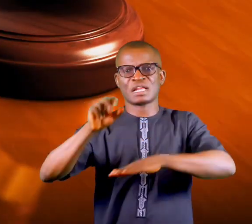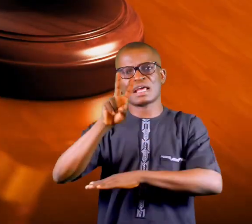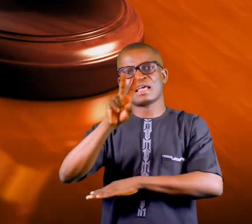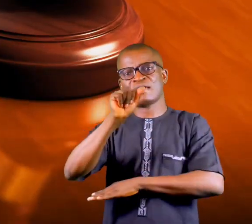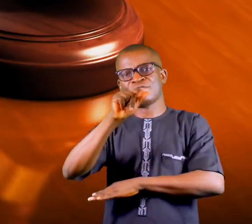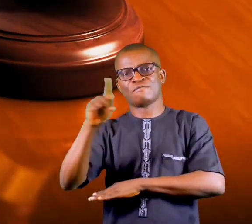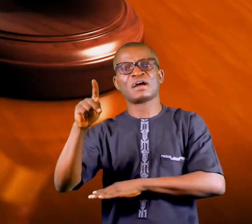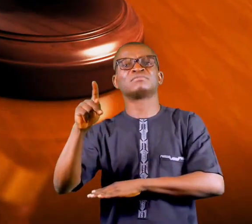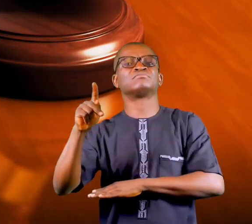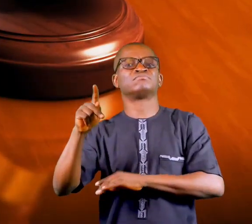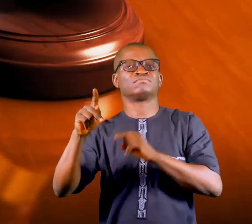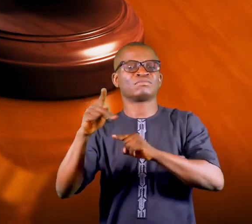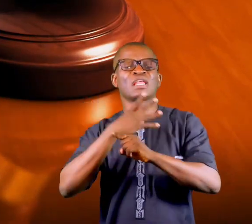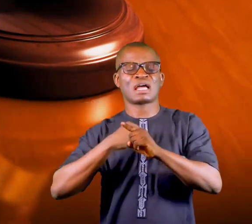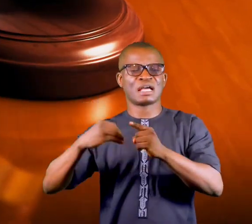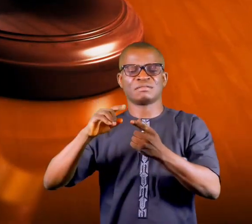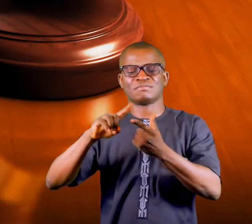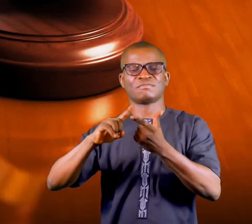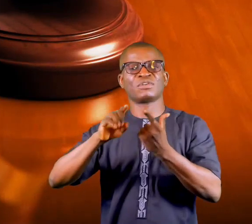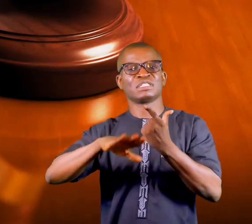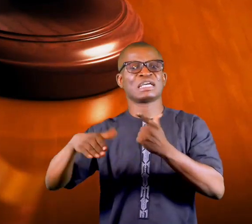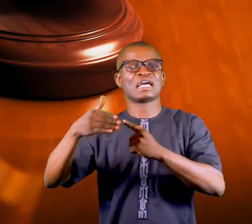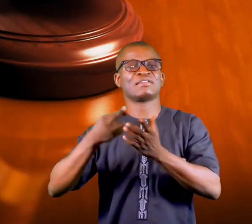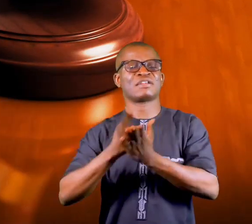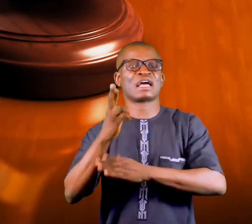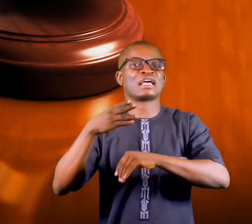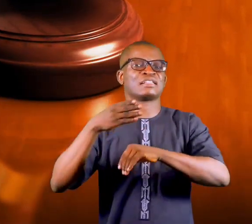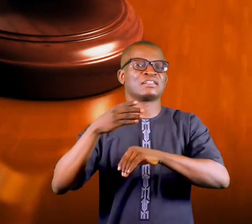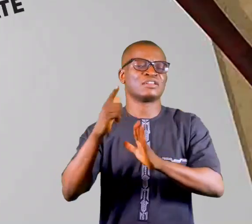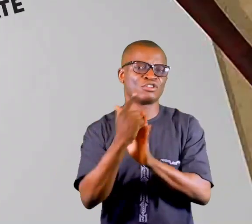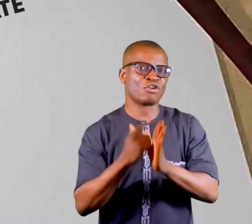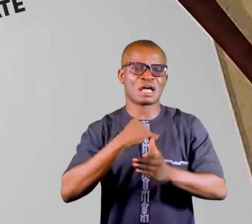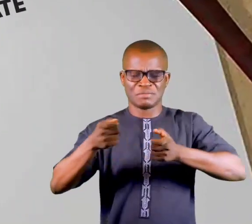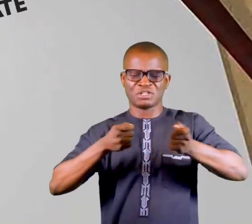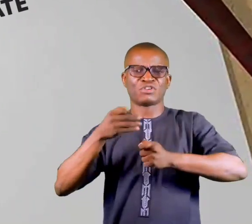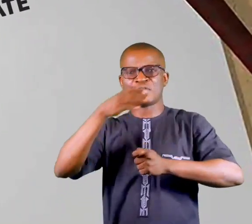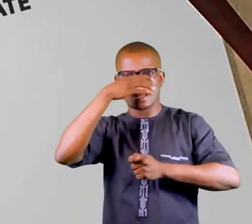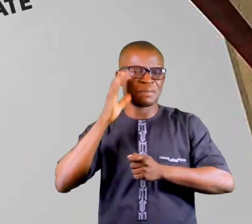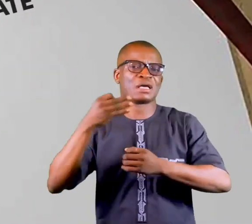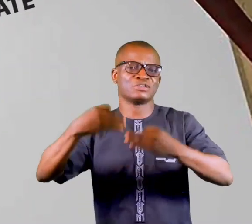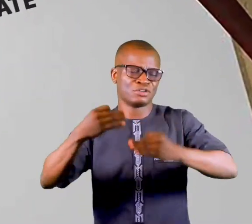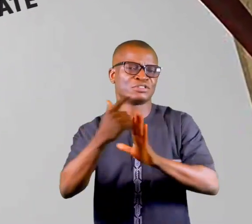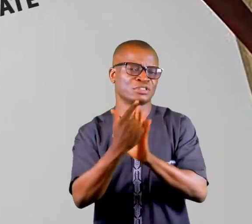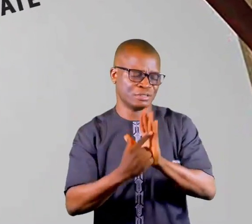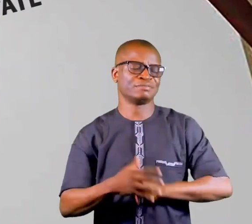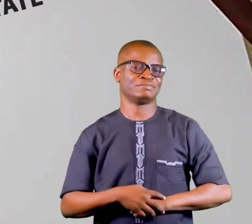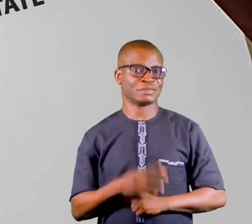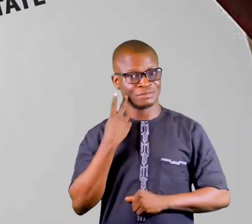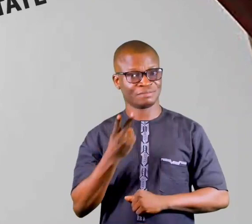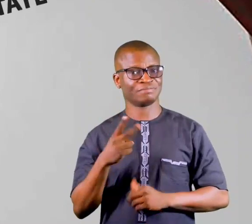Prohibition law, their Child's Right law, and their Administration of Criminal Justice law. So last year, the Attorney General has